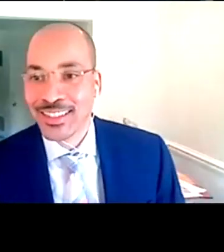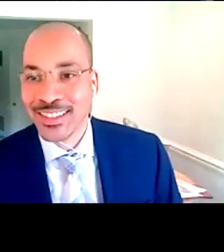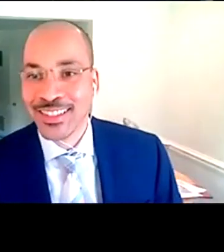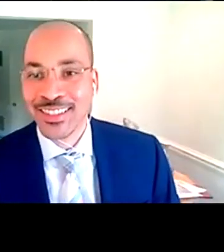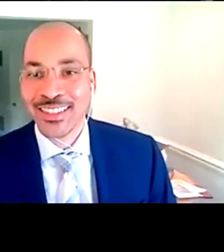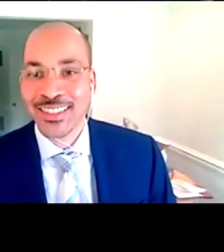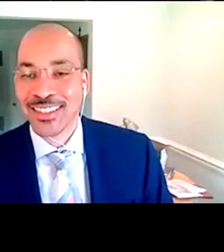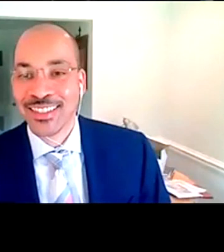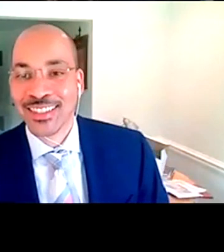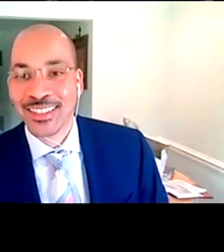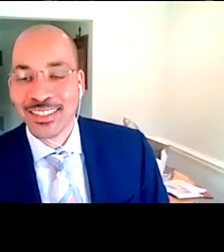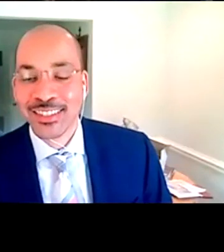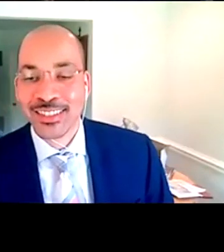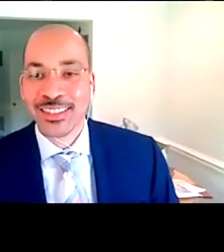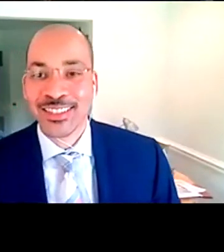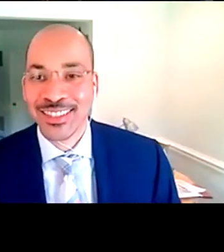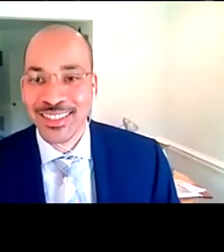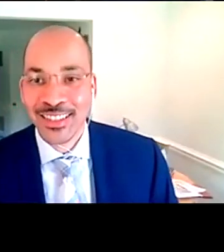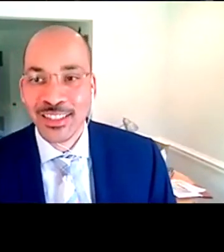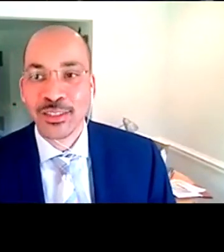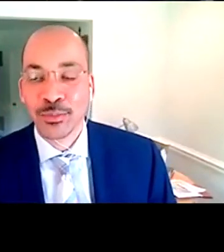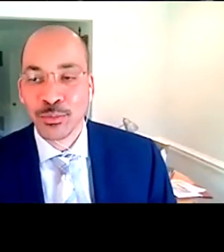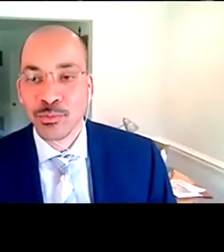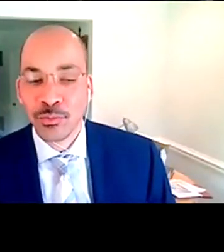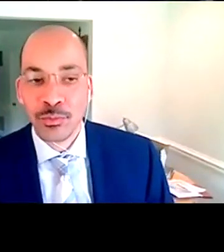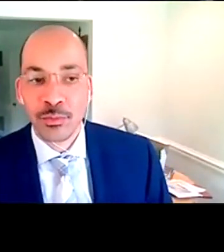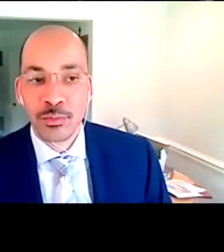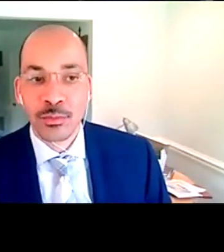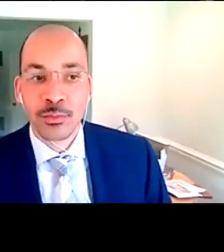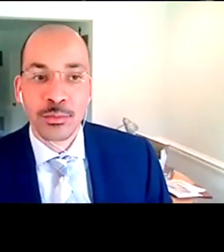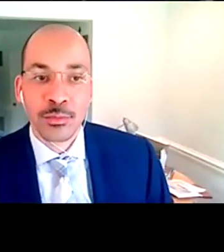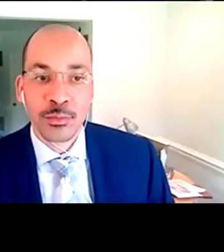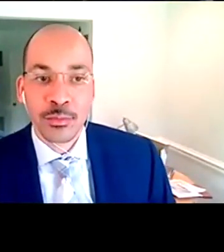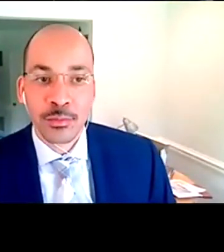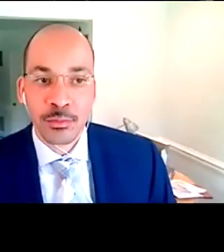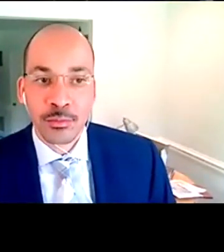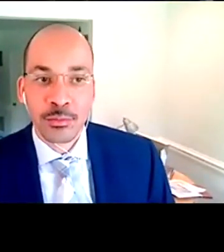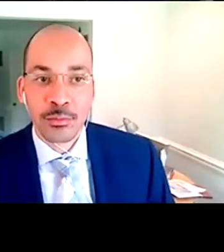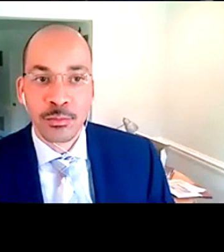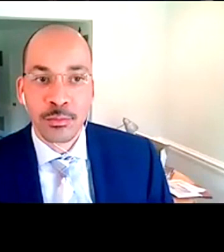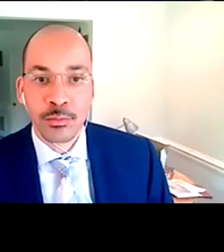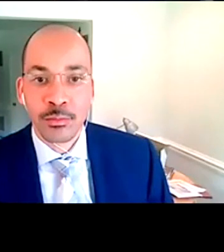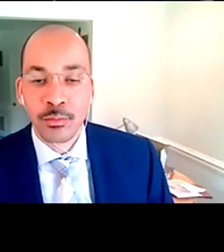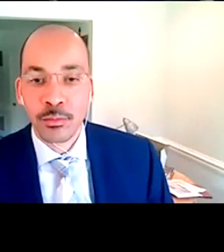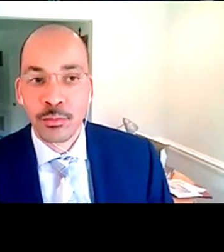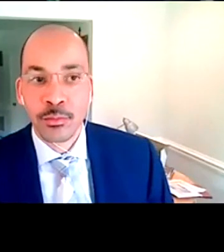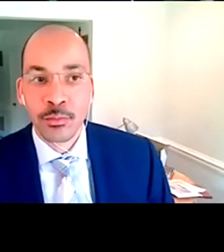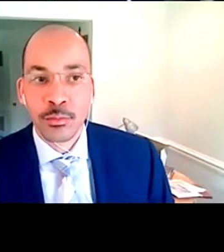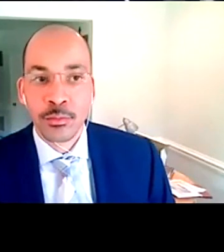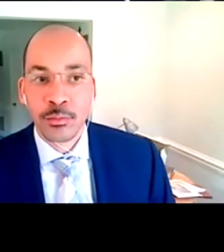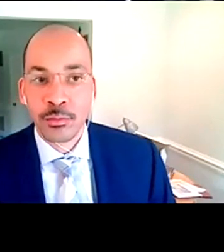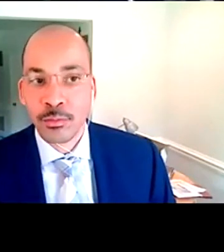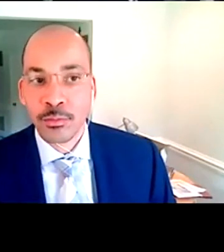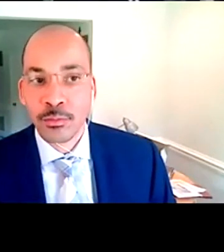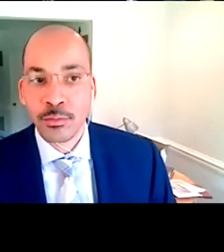following the chat a little bit, and there's some really great, kind words coming from audience members. So thank you so much for letting us